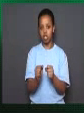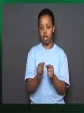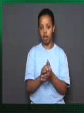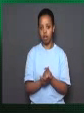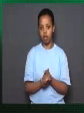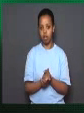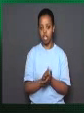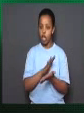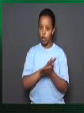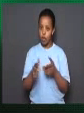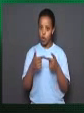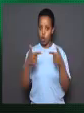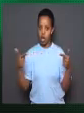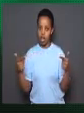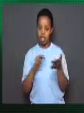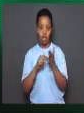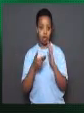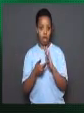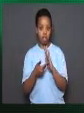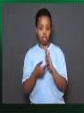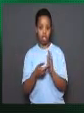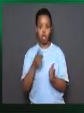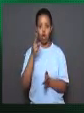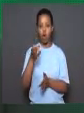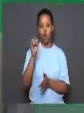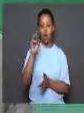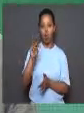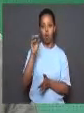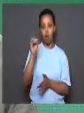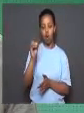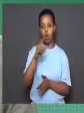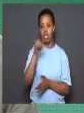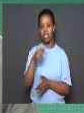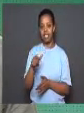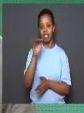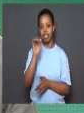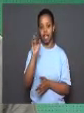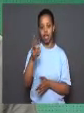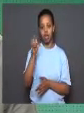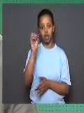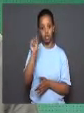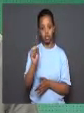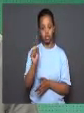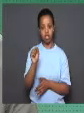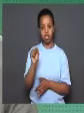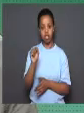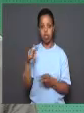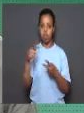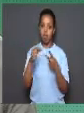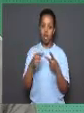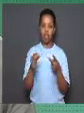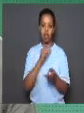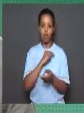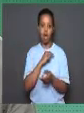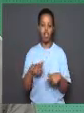A pure line is homozygous for the genes that give them their desirable